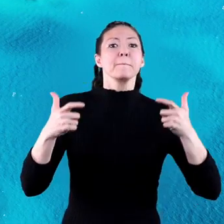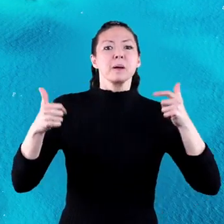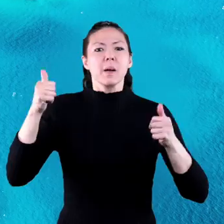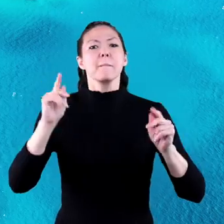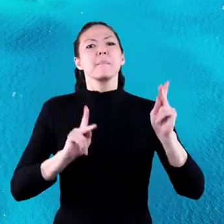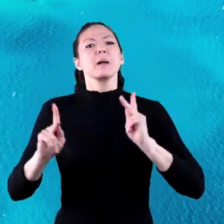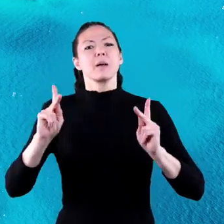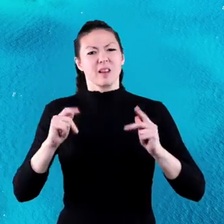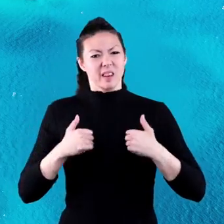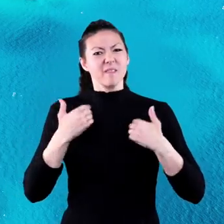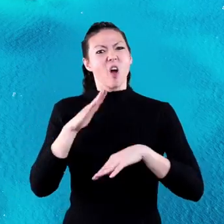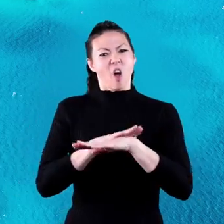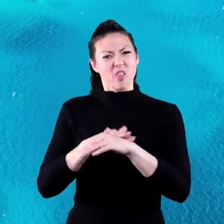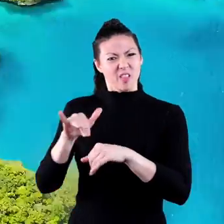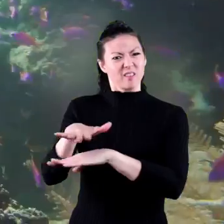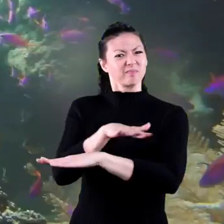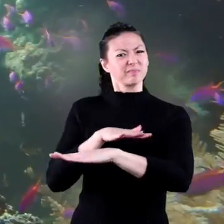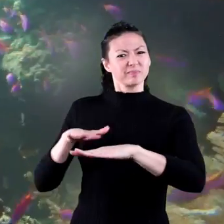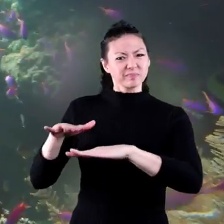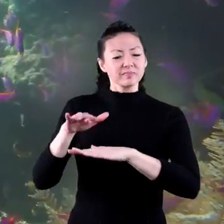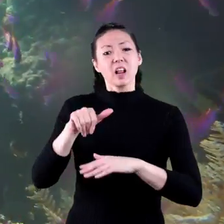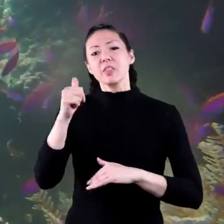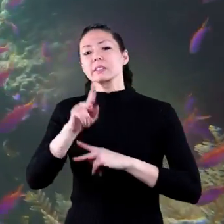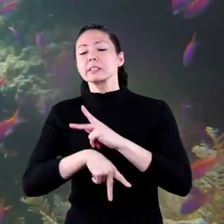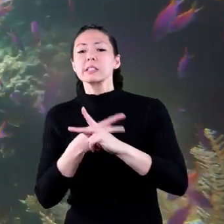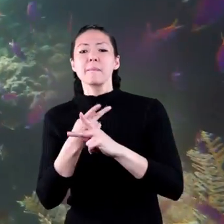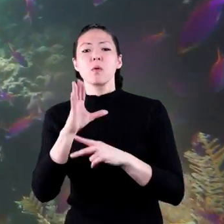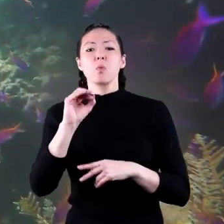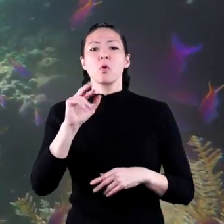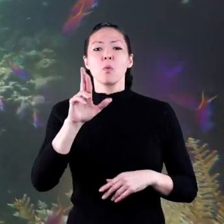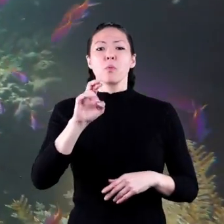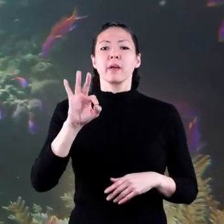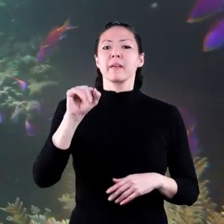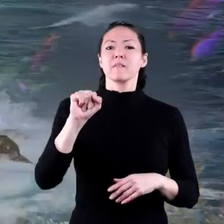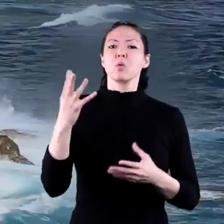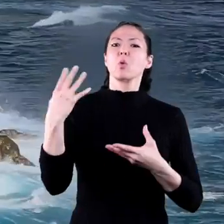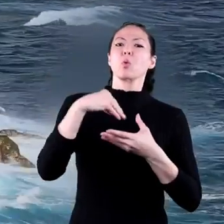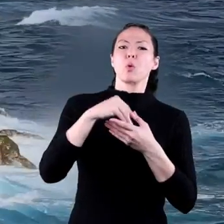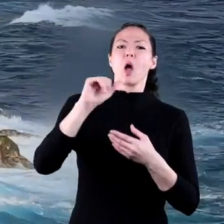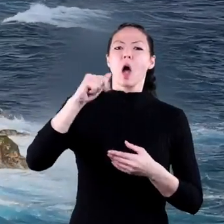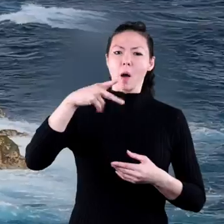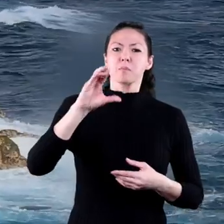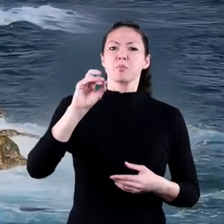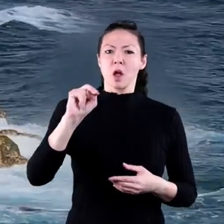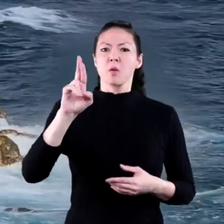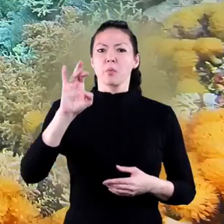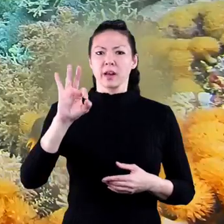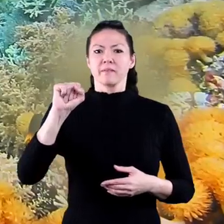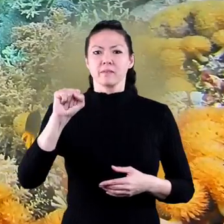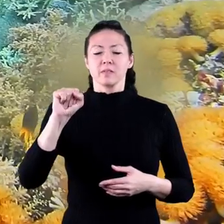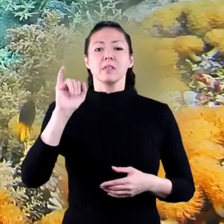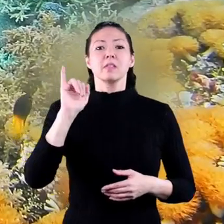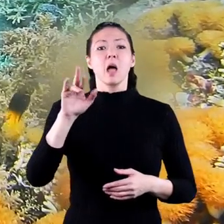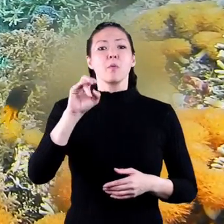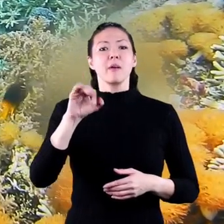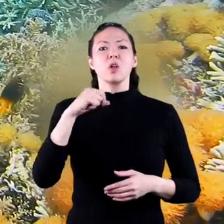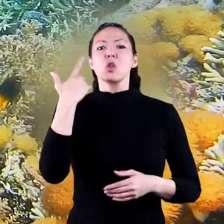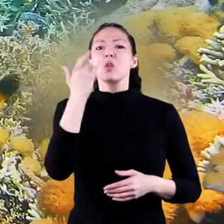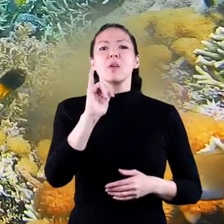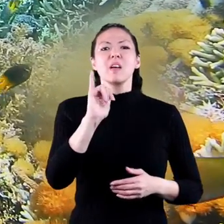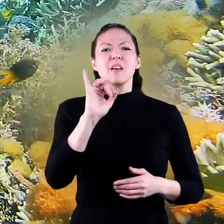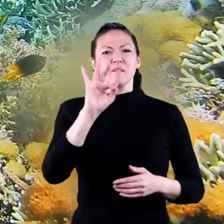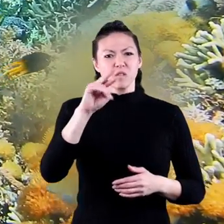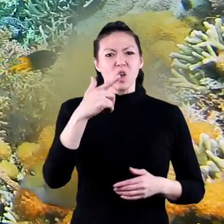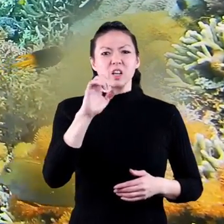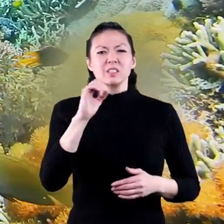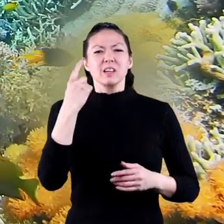big people live on them. Other types of coral reefs include apron reefs. These reefs look like a